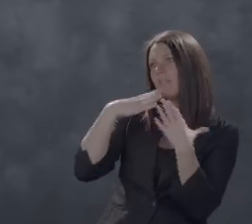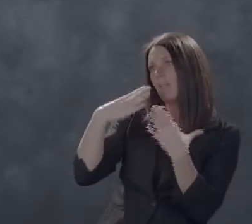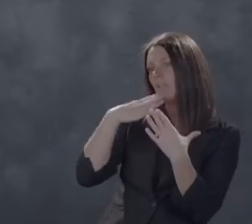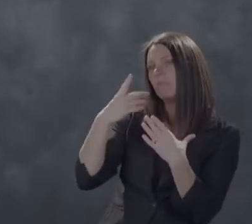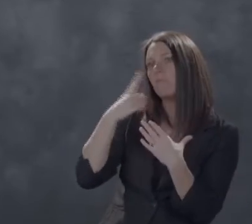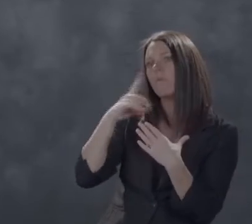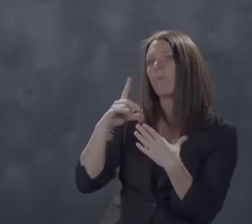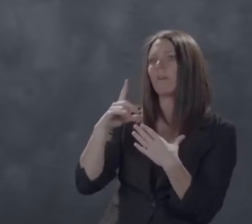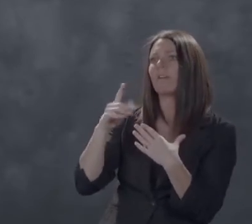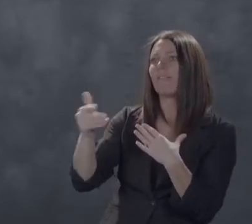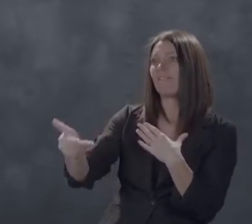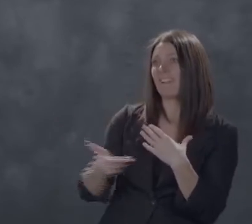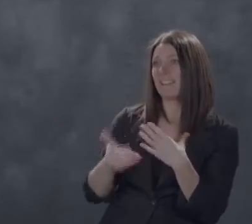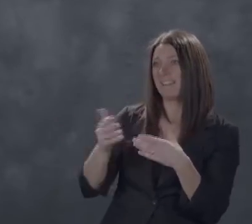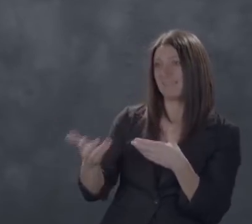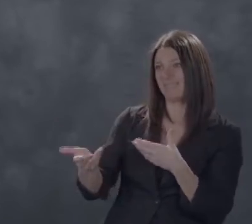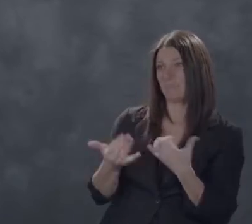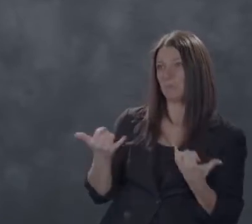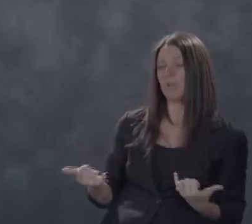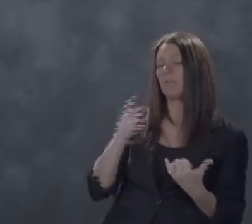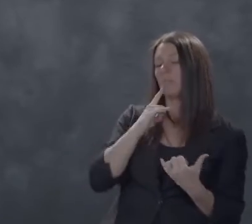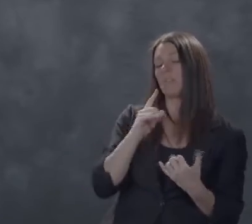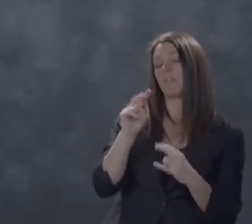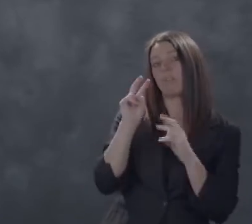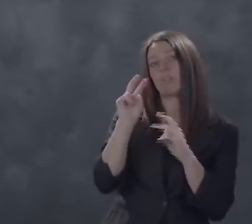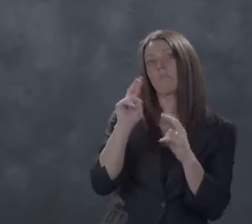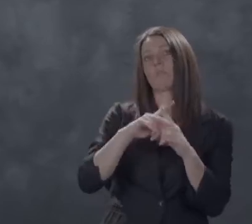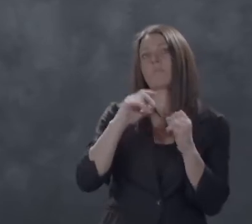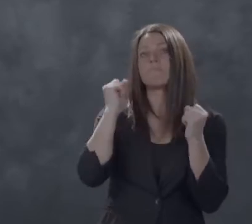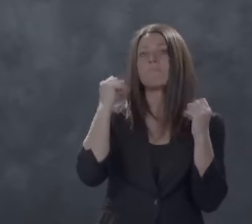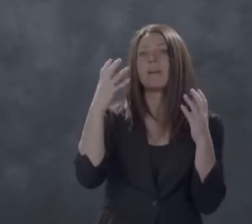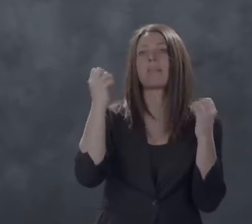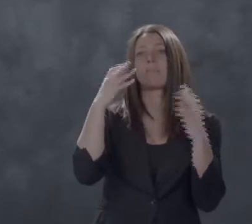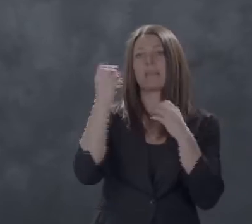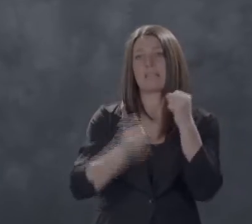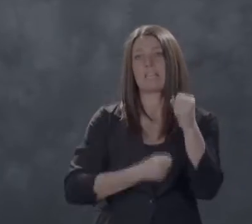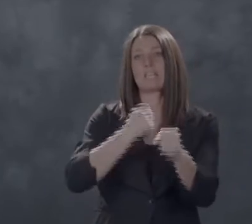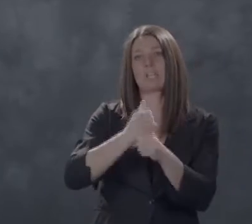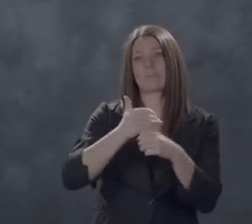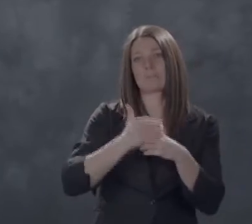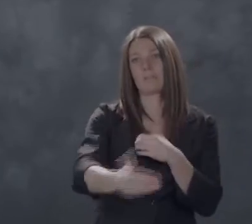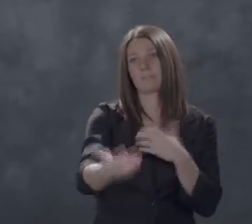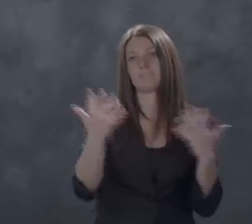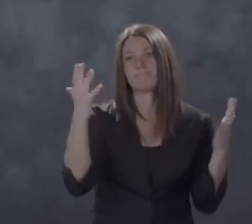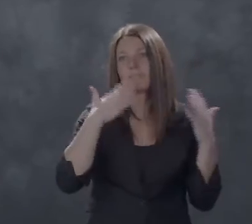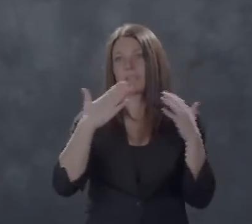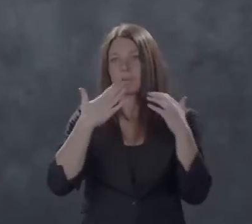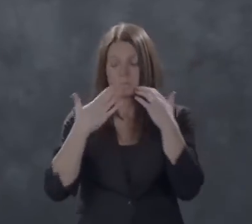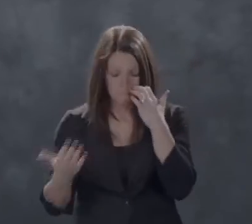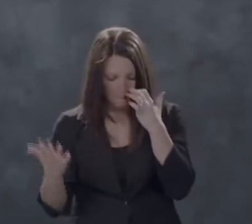for having me to be part of this, and I'm looking forward to many, many more years to come. Thank you.